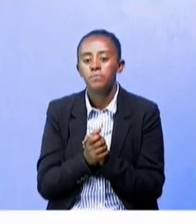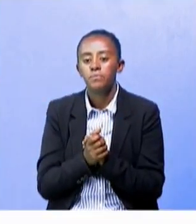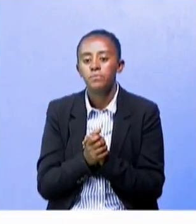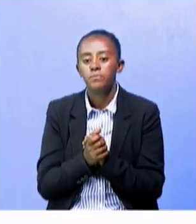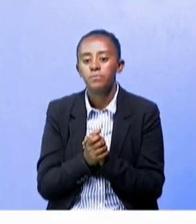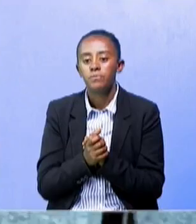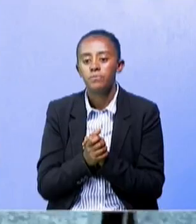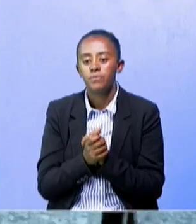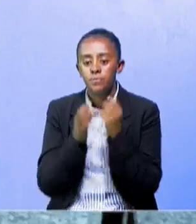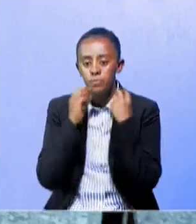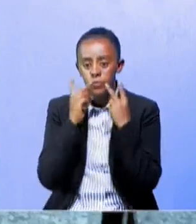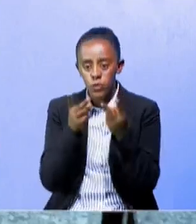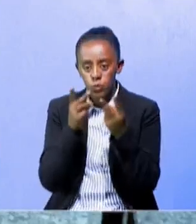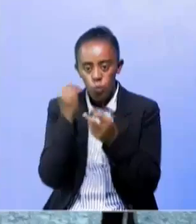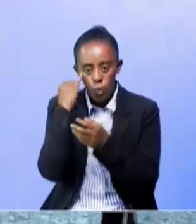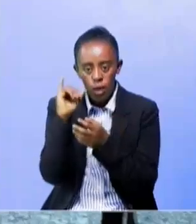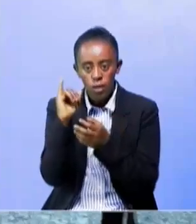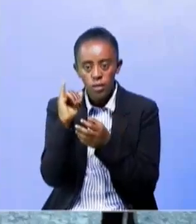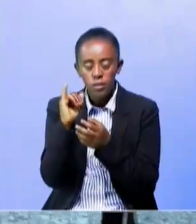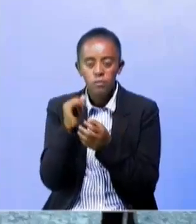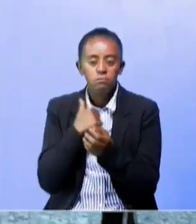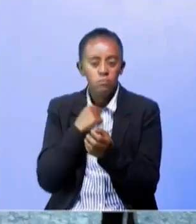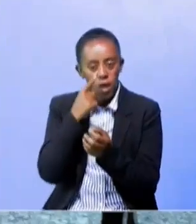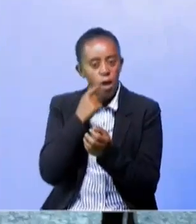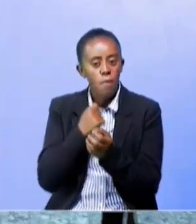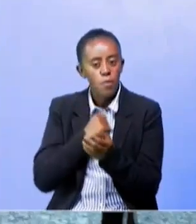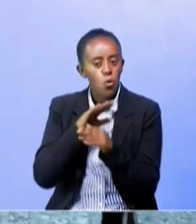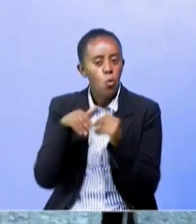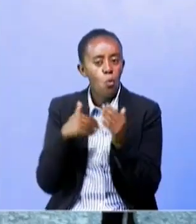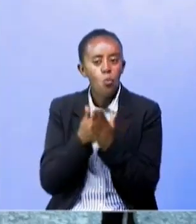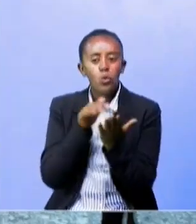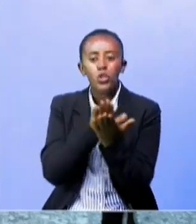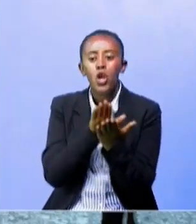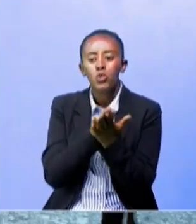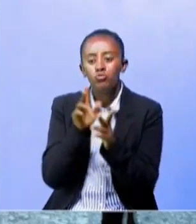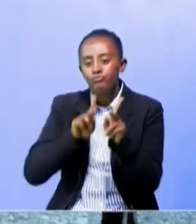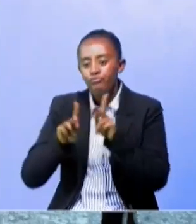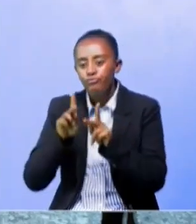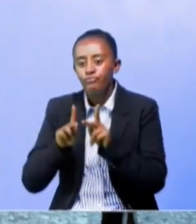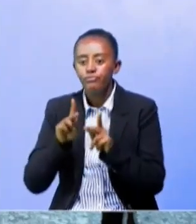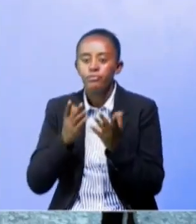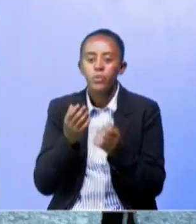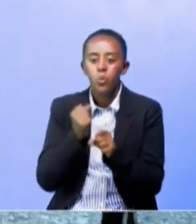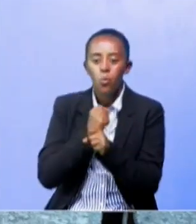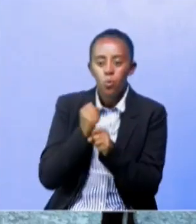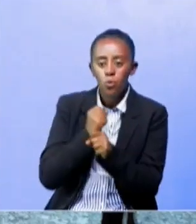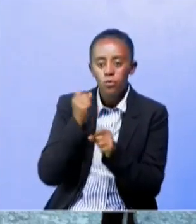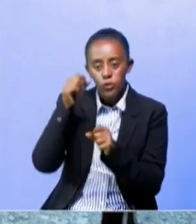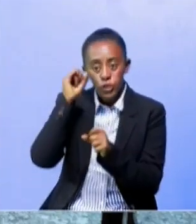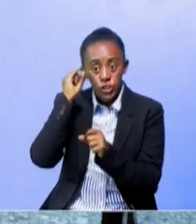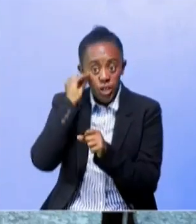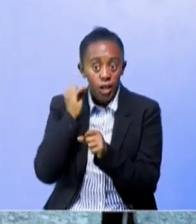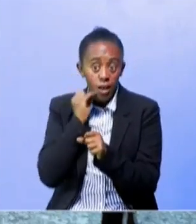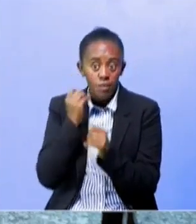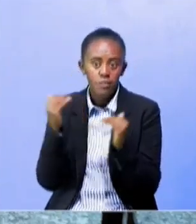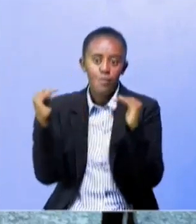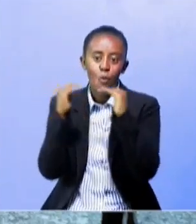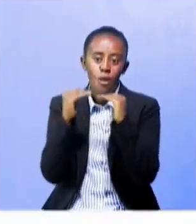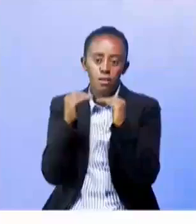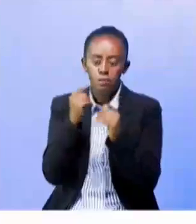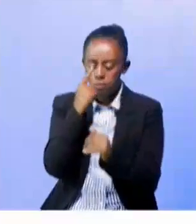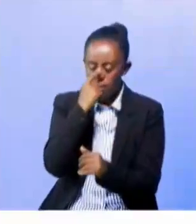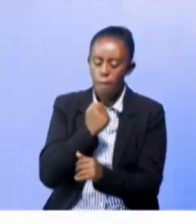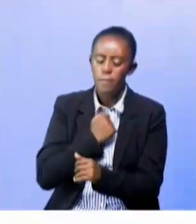Look now, this is another idea. I believe all the school community work for gender equality. Look now, I